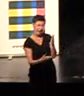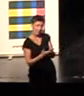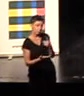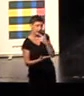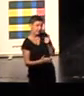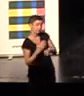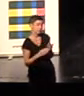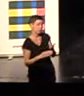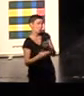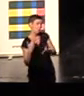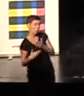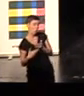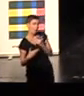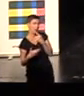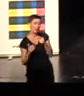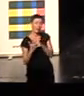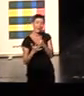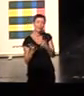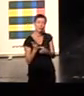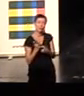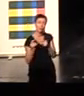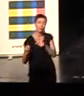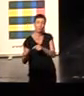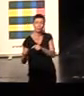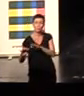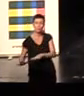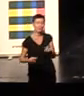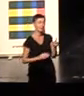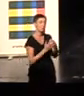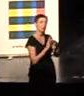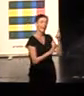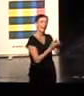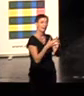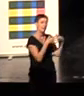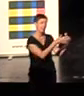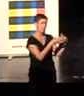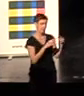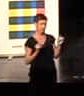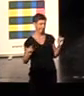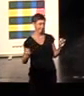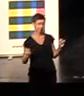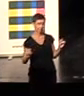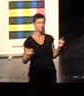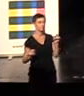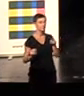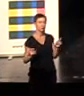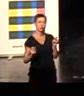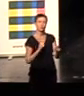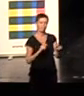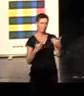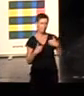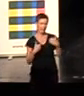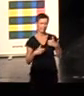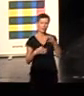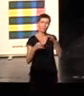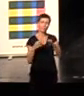earlier met je lexsha of thatcher en regen in 17 en ethiek en de shift away from welfare politiek in